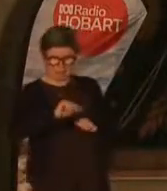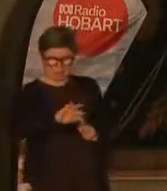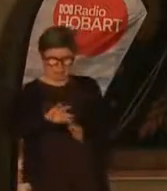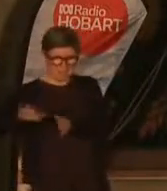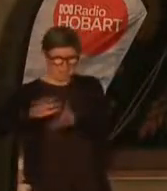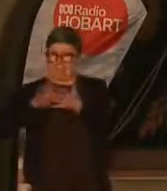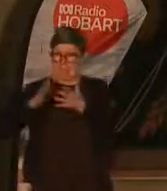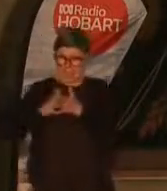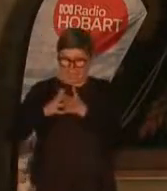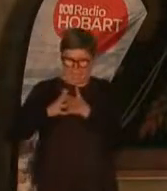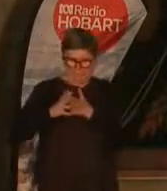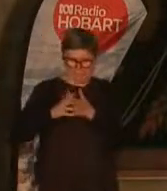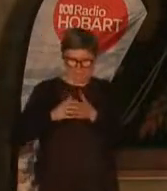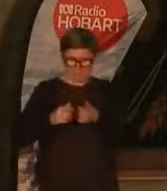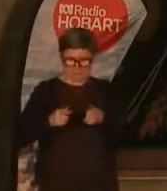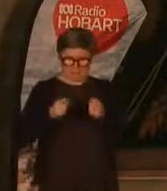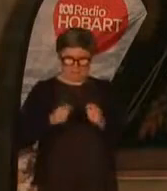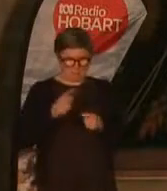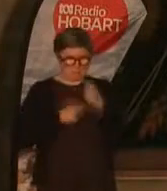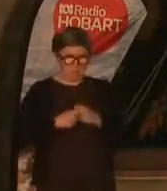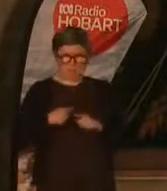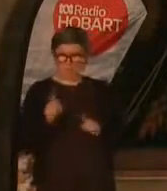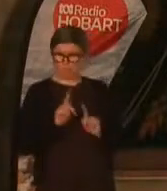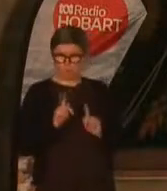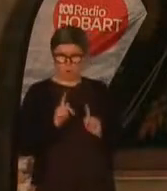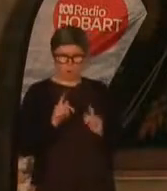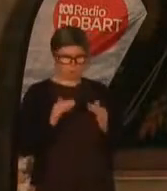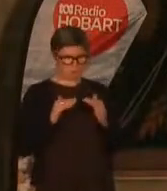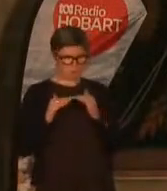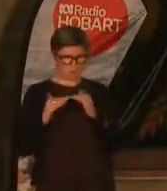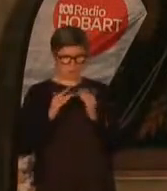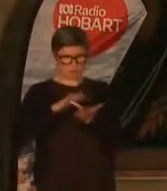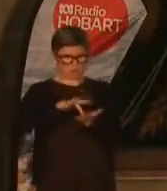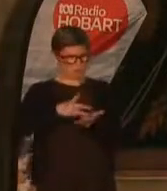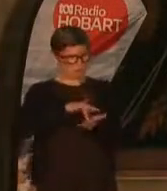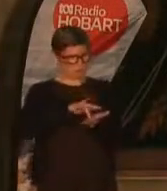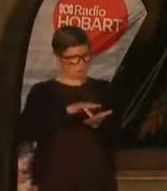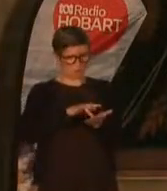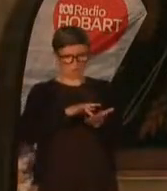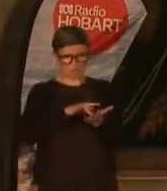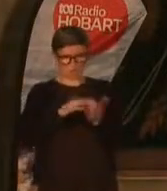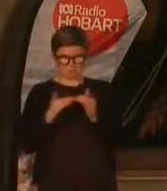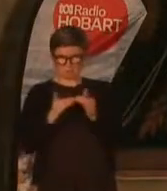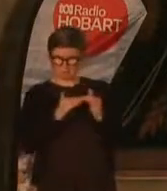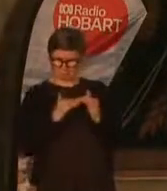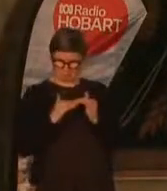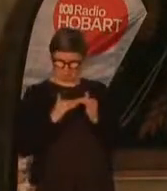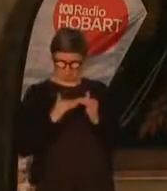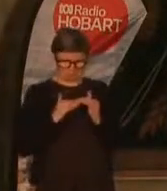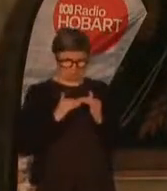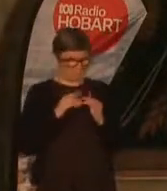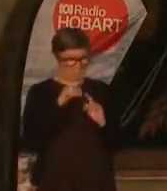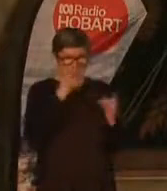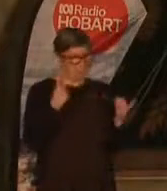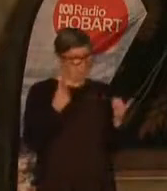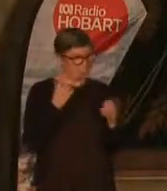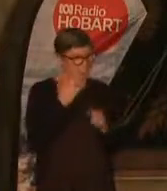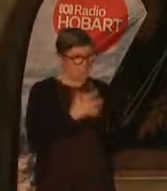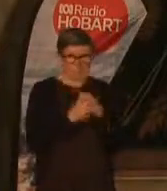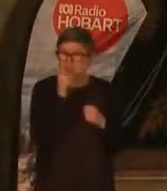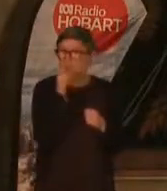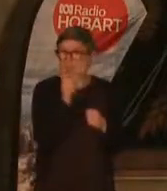does it take it back to? It suggests it goes back to some sort of neutral, objective status, and it can't, nothing can. We're